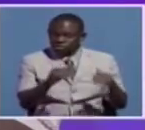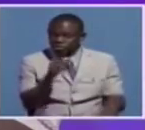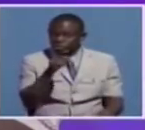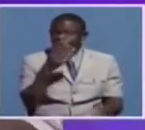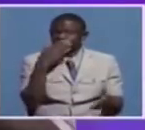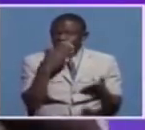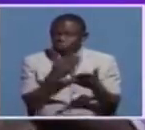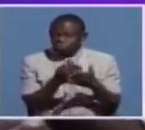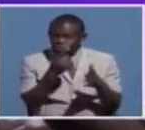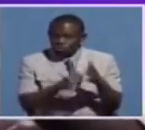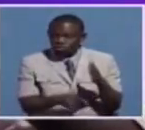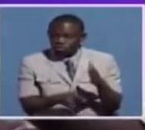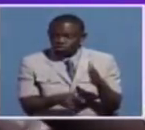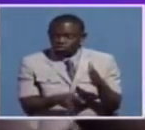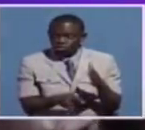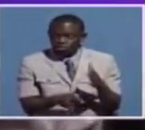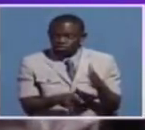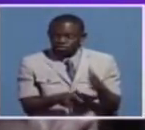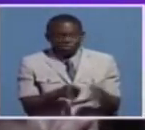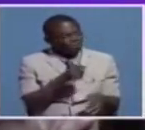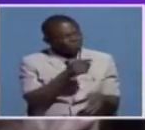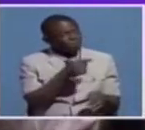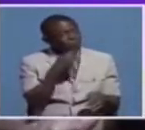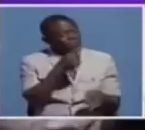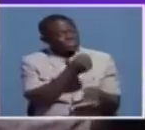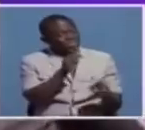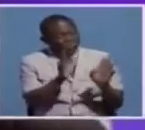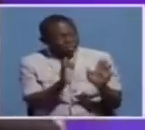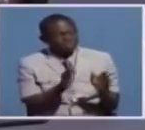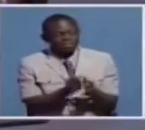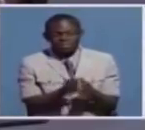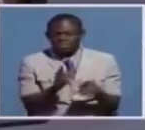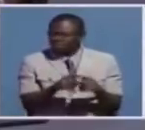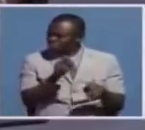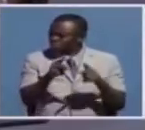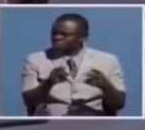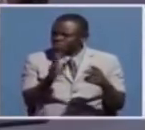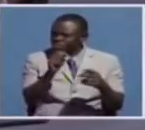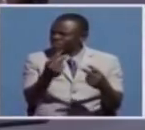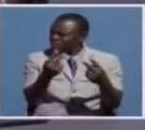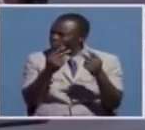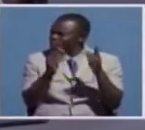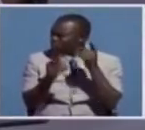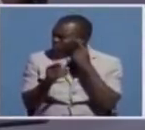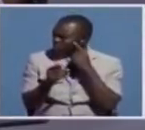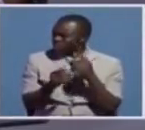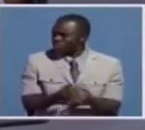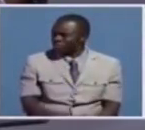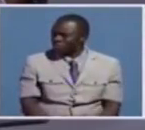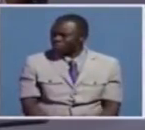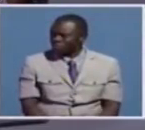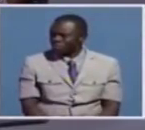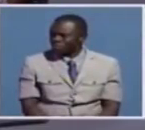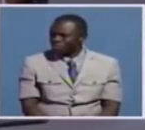don't tell anybody this, but there was the whole. There's a whole. I forgot. Wait. They're watching. Okay, so let me